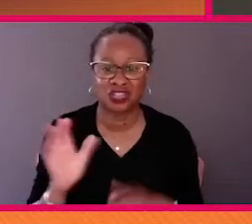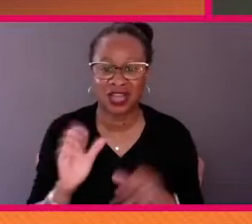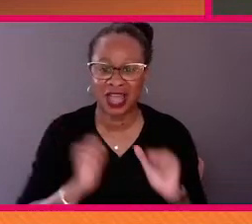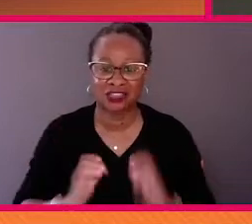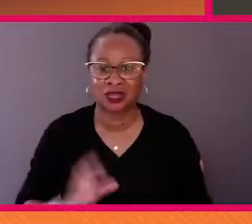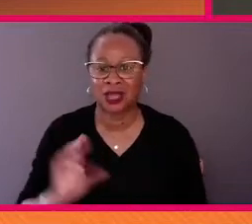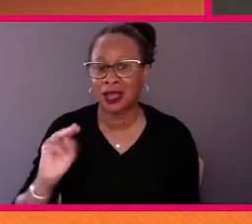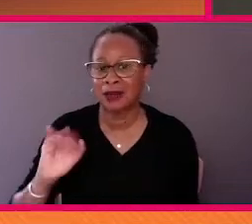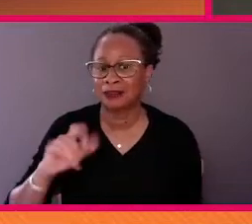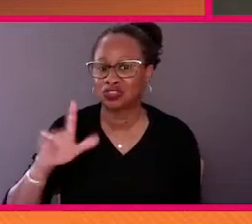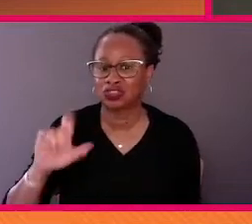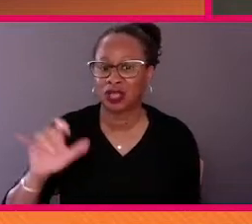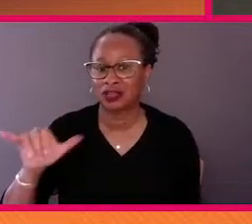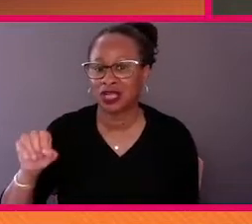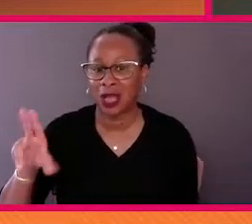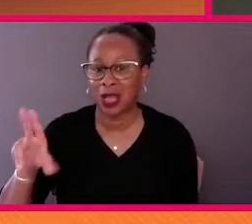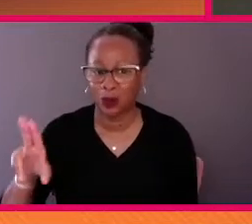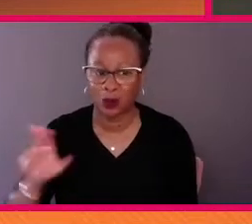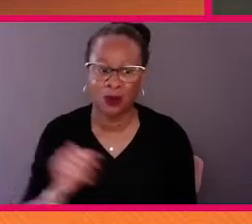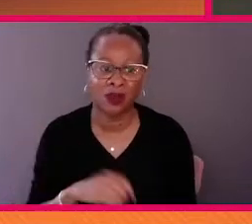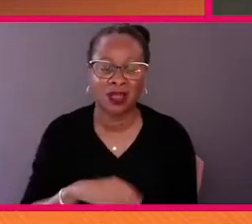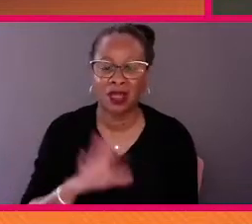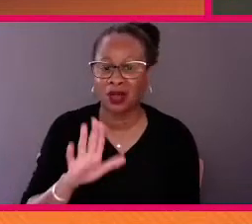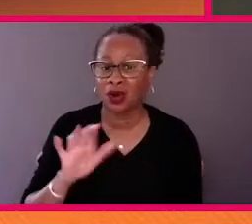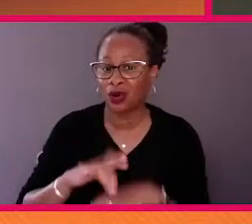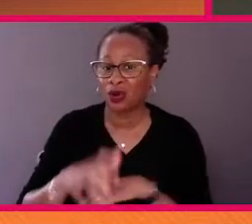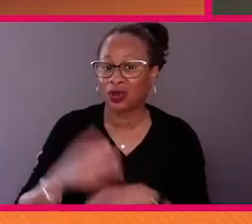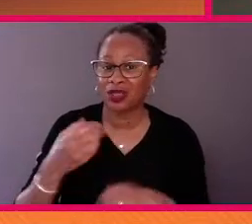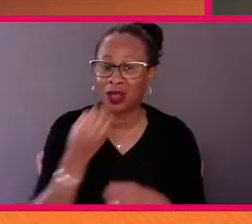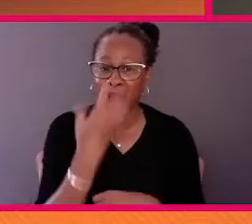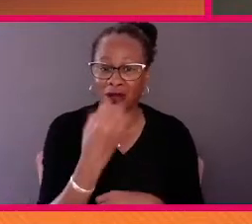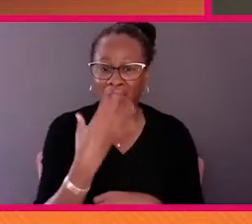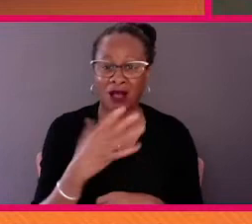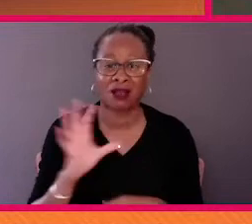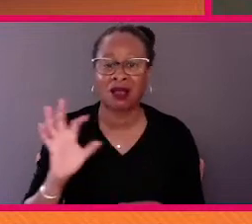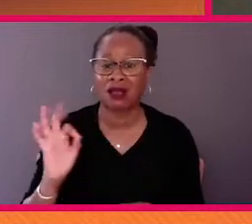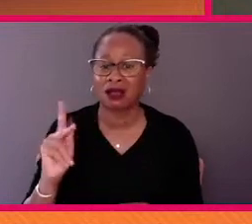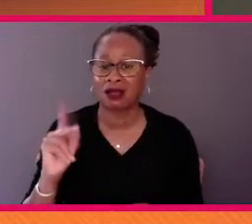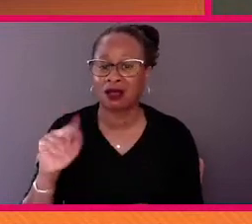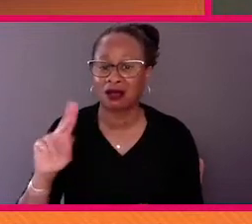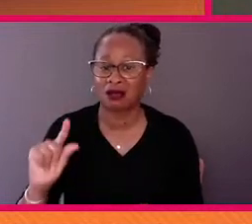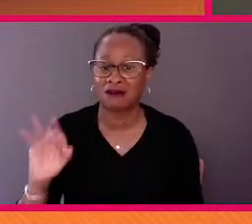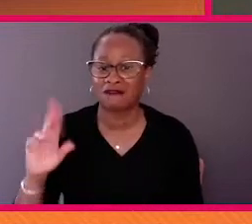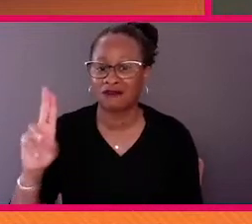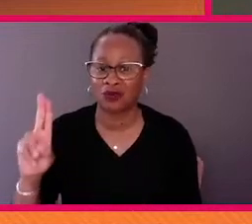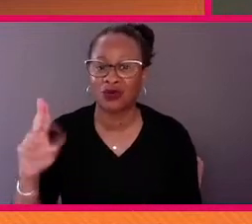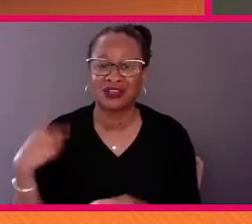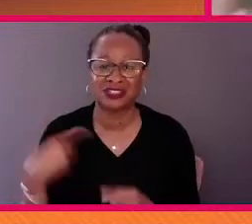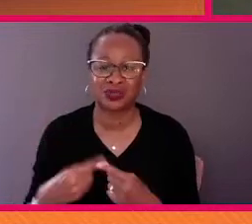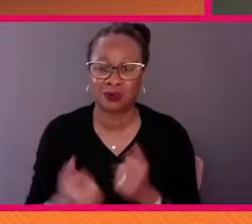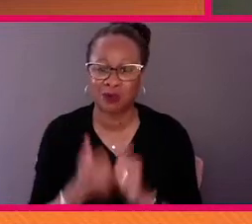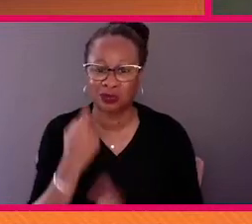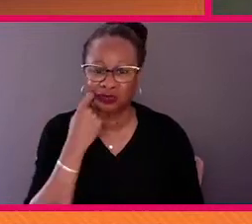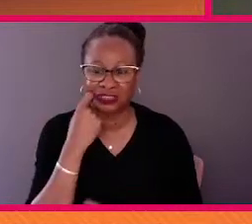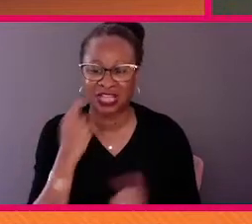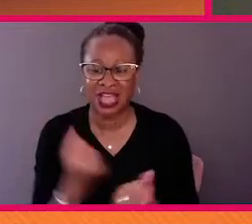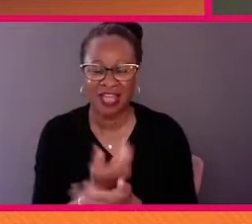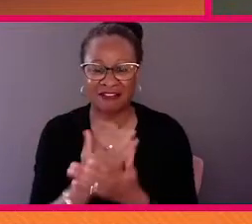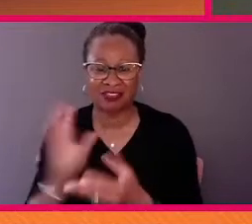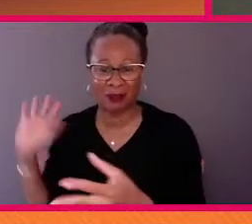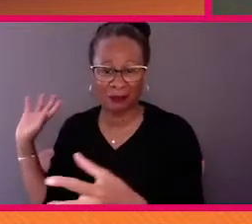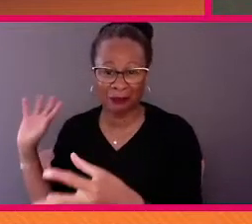Michelle Yao's early Hong Kong Kung Fu films until most recent, you know, Everything Everywhere All at Once.